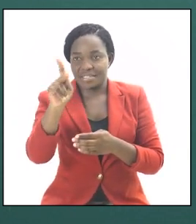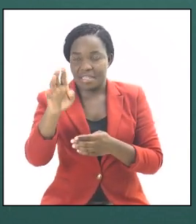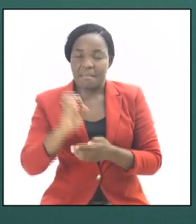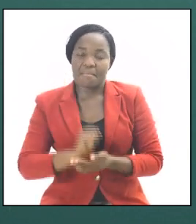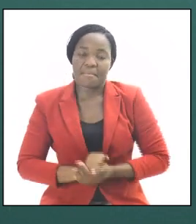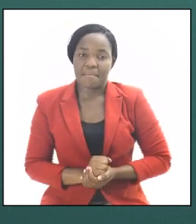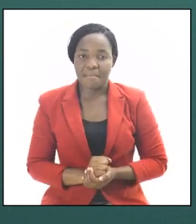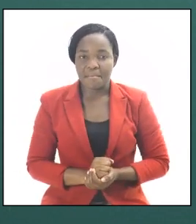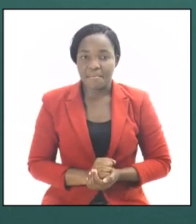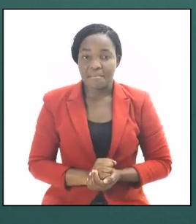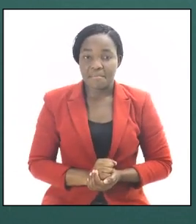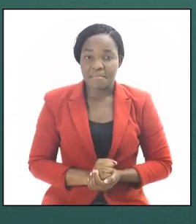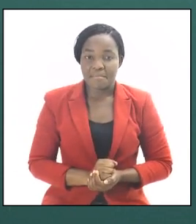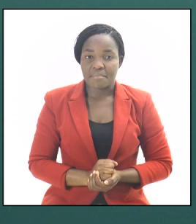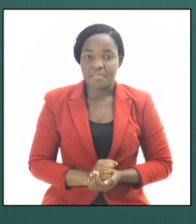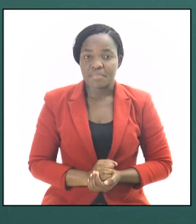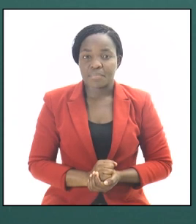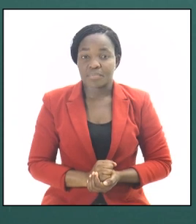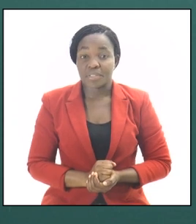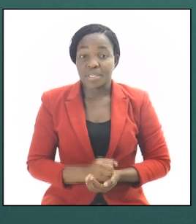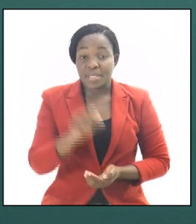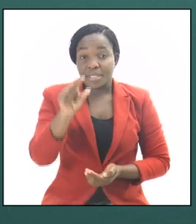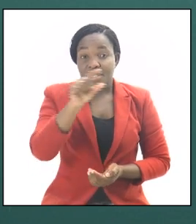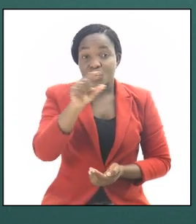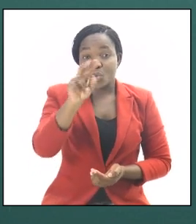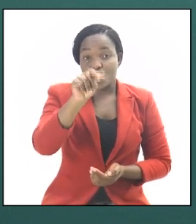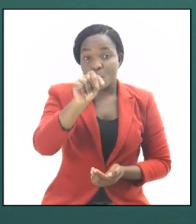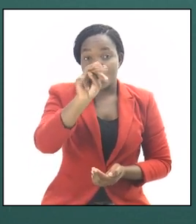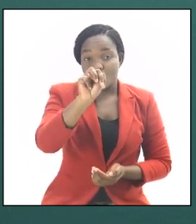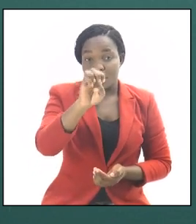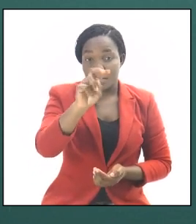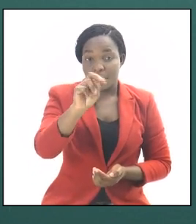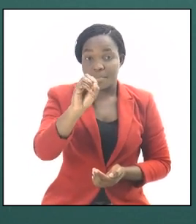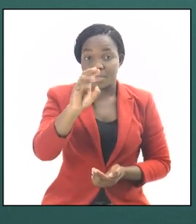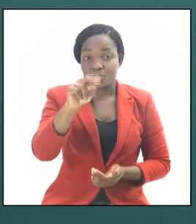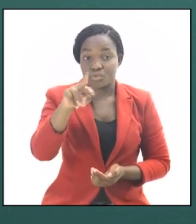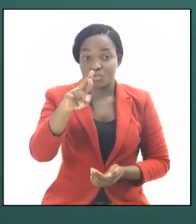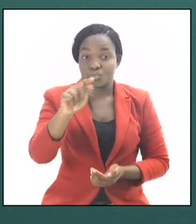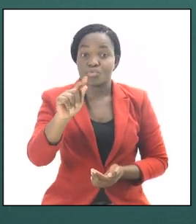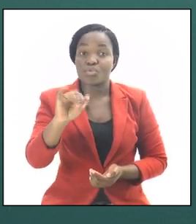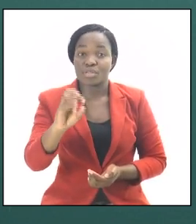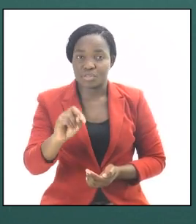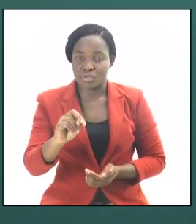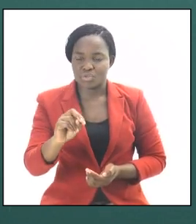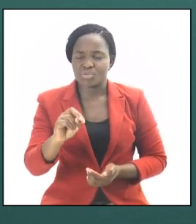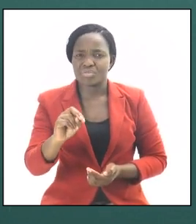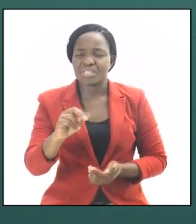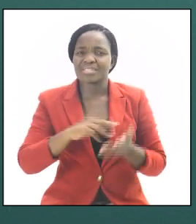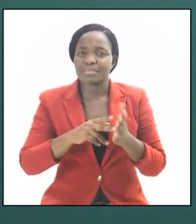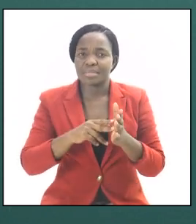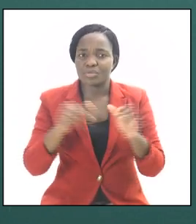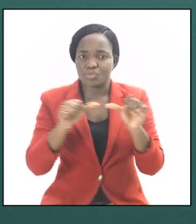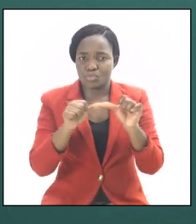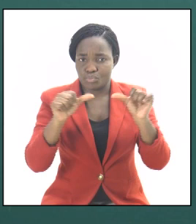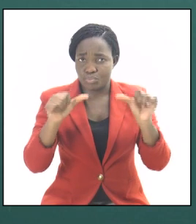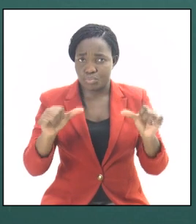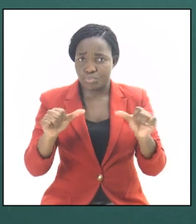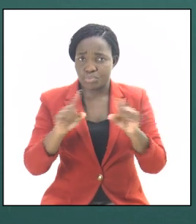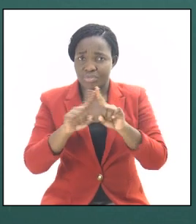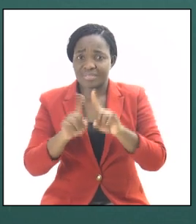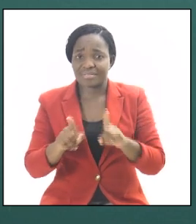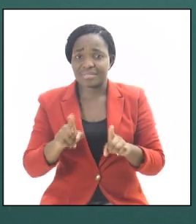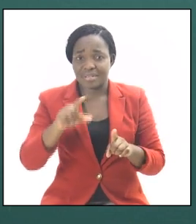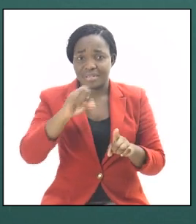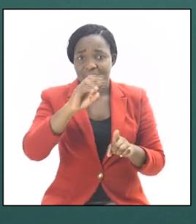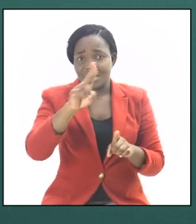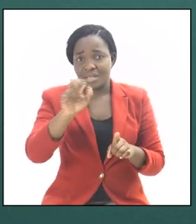moods, but rather, mensuration is the study of measuring geometric quantities or shapes.